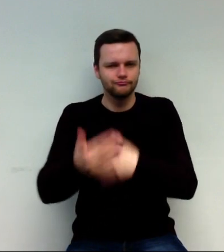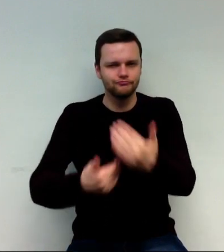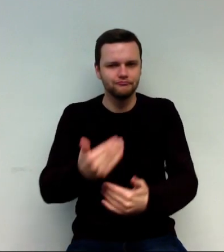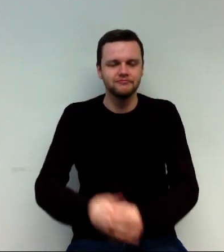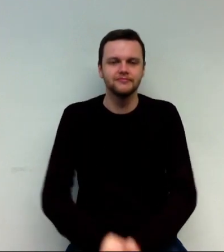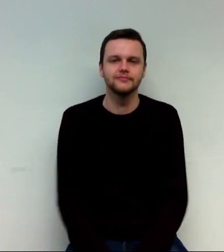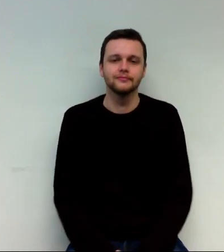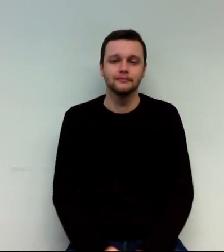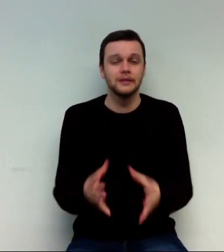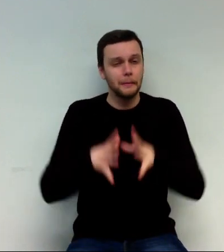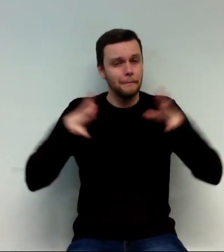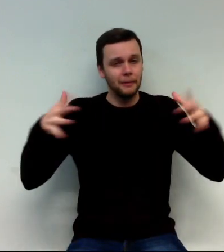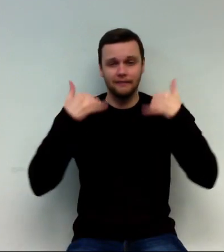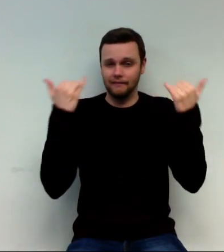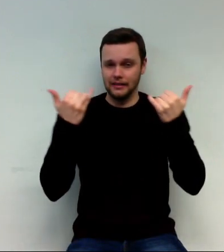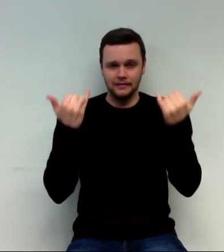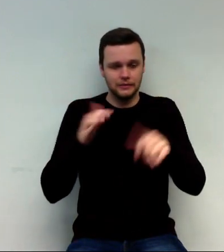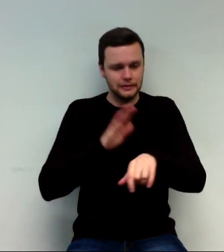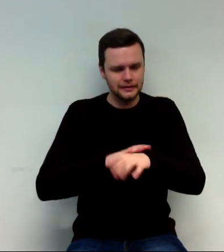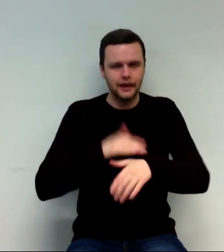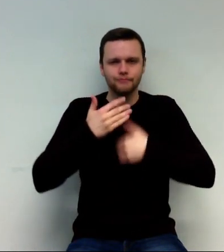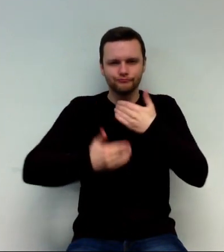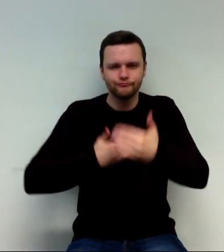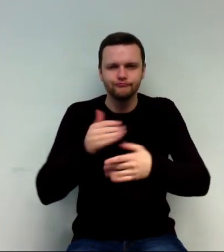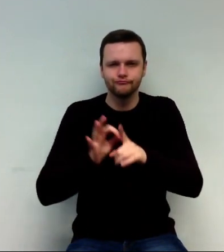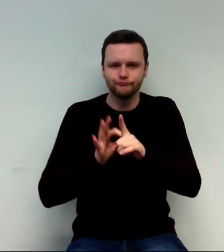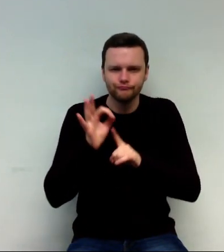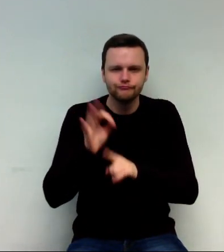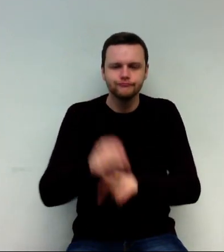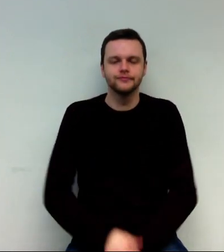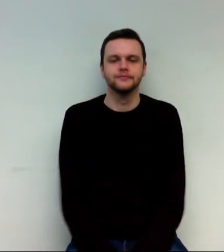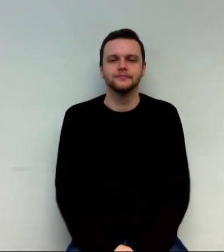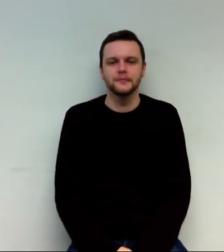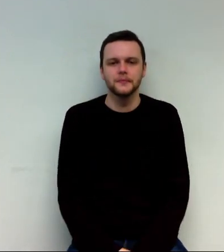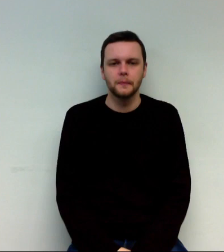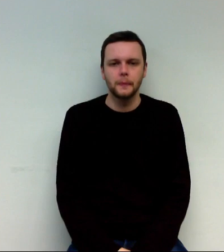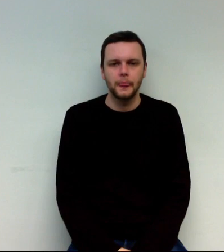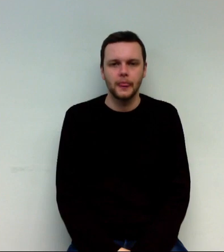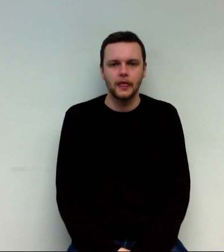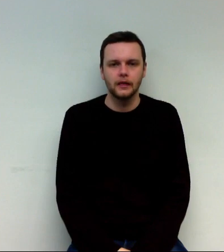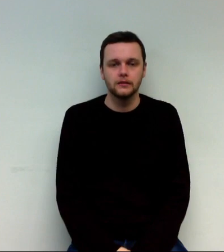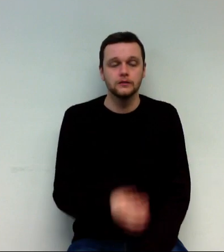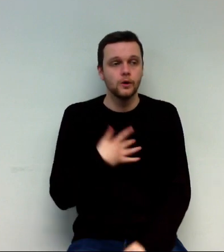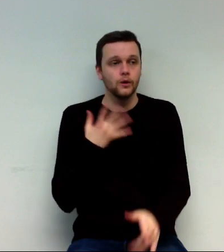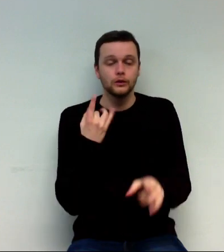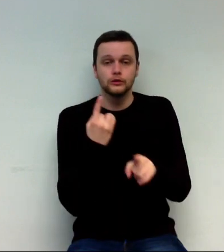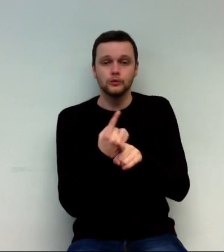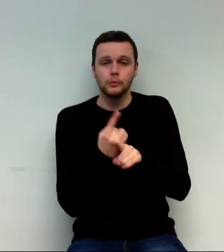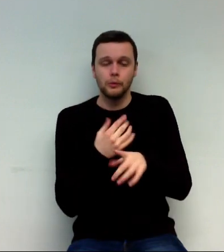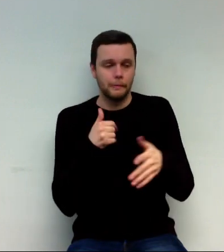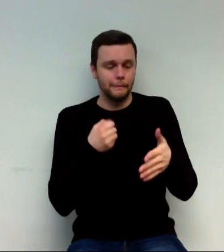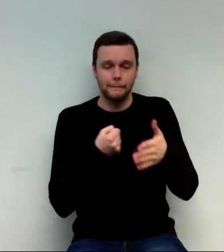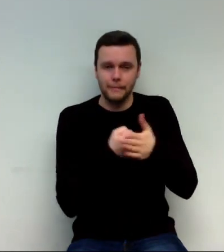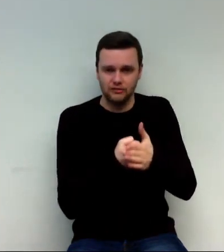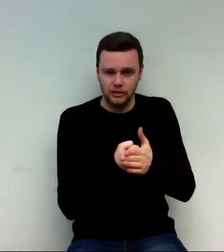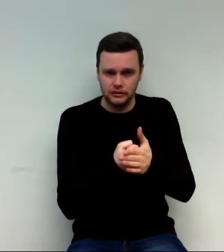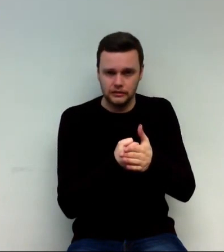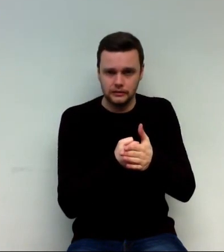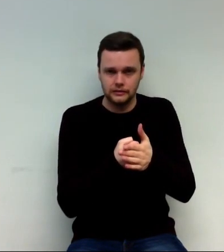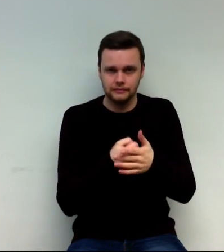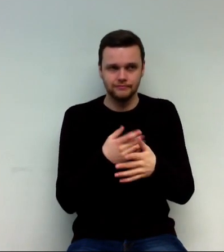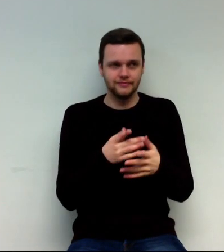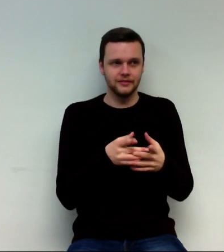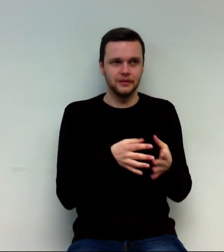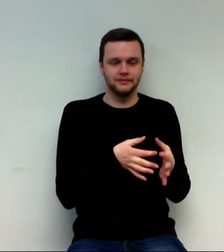just, it's a big festival, so it might take a while. Great. So you talked there about barriers.